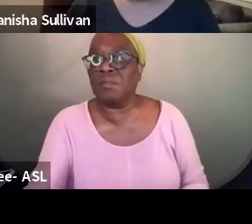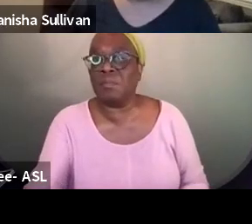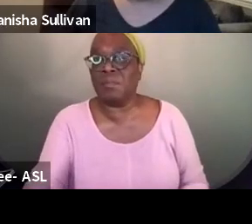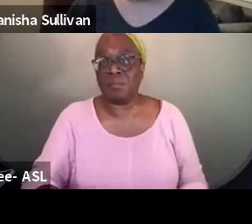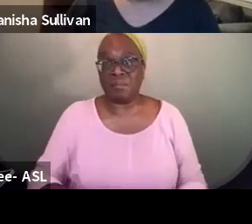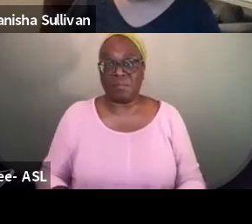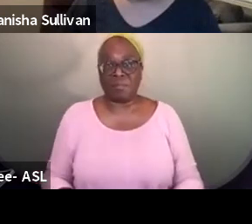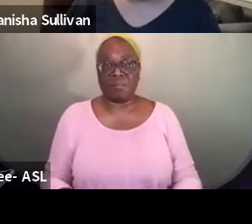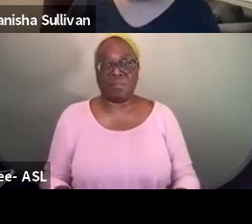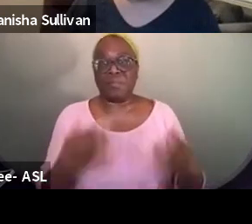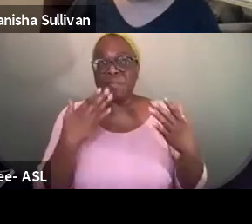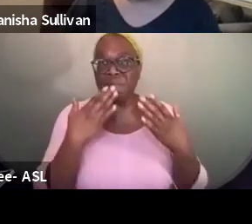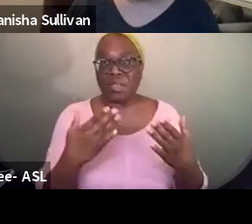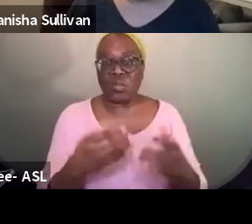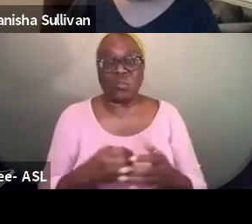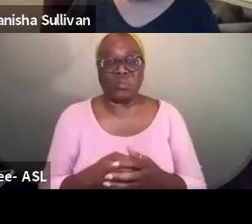Thank you.